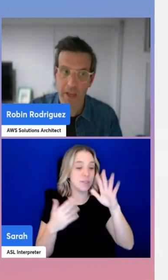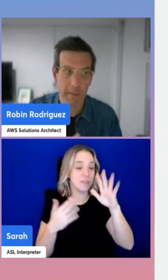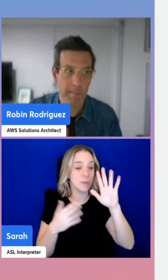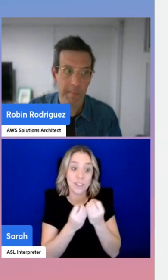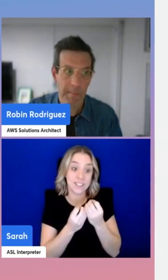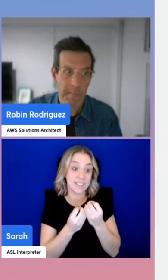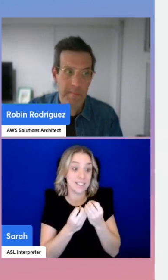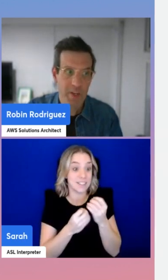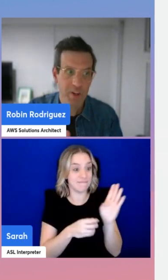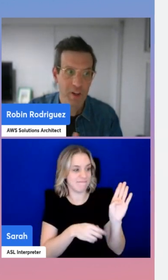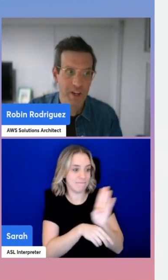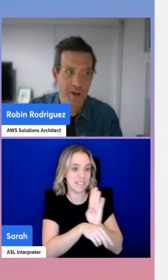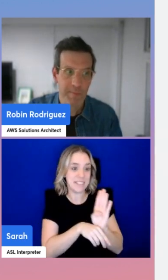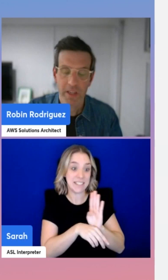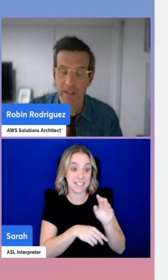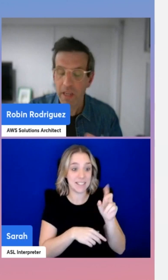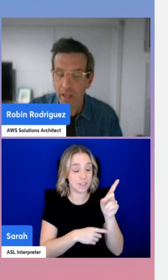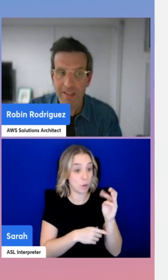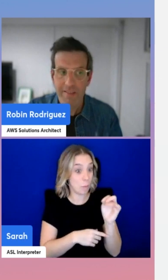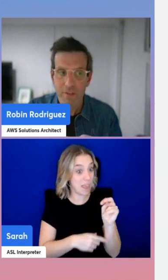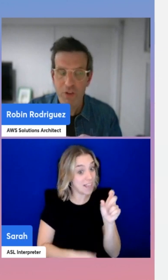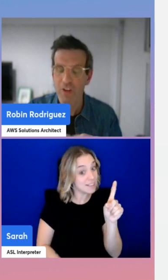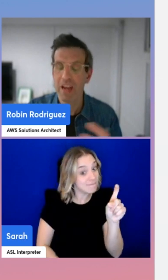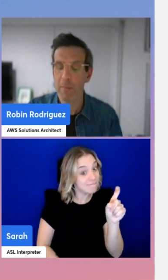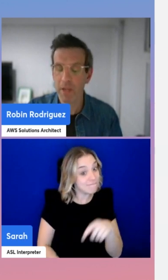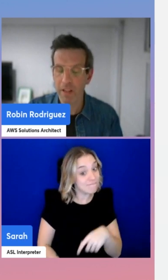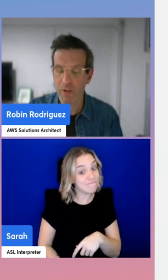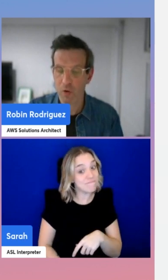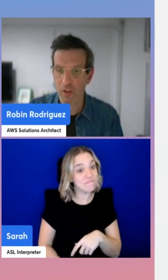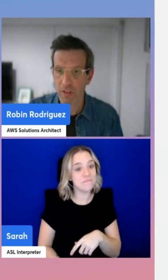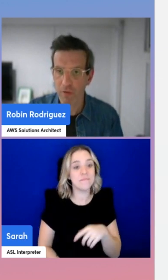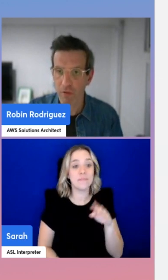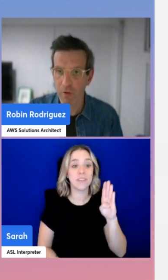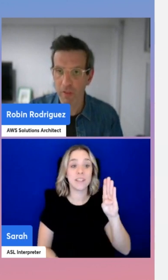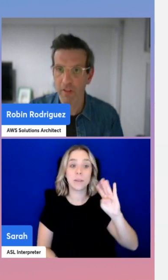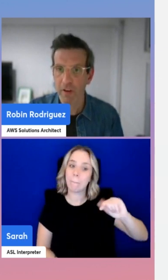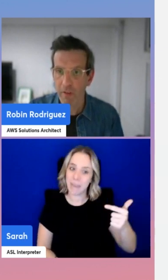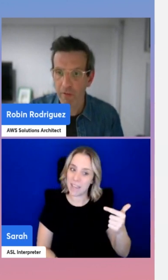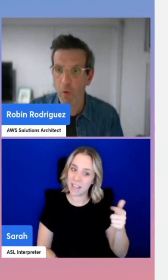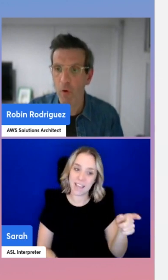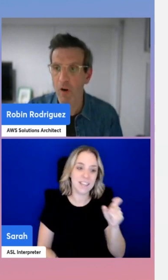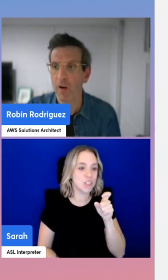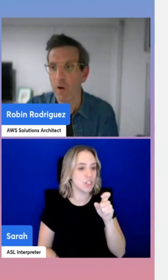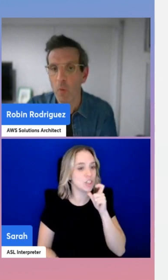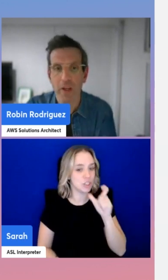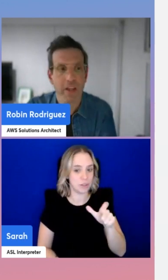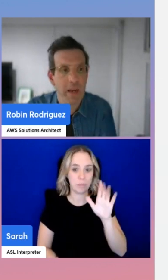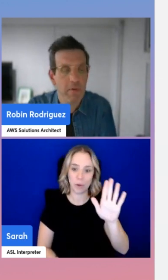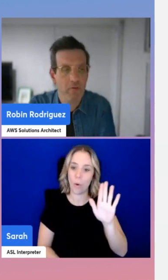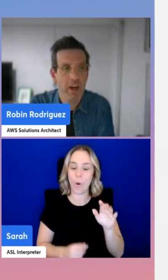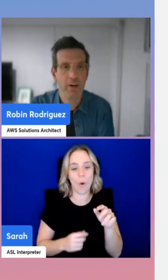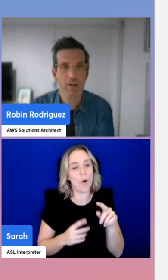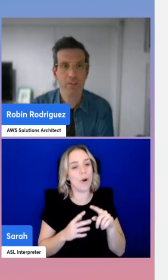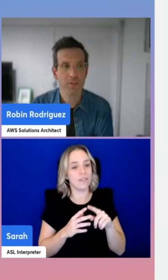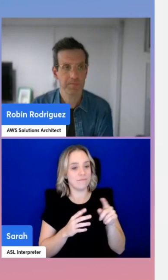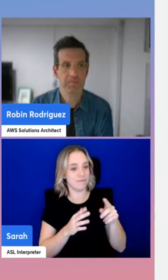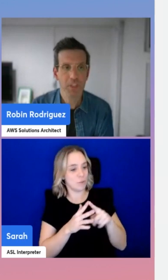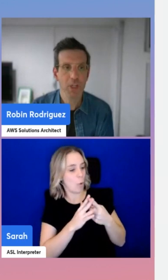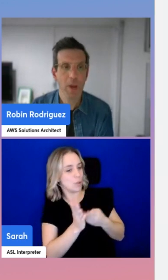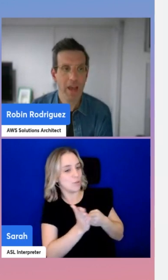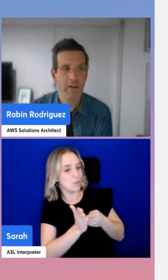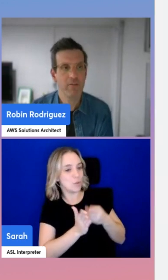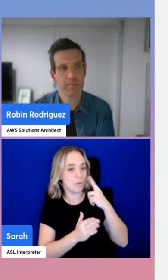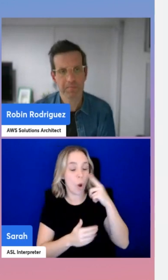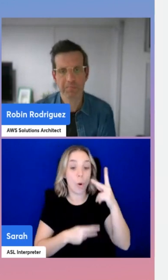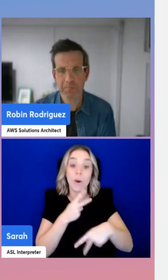domains? And call it here, big should not be the source of truth for what type of records